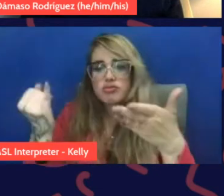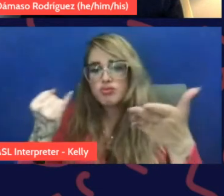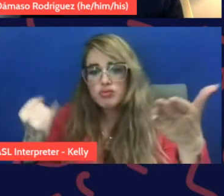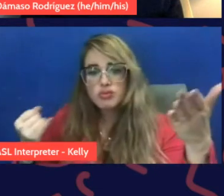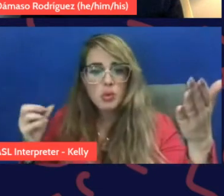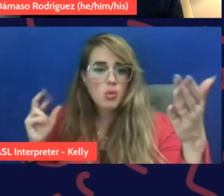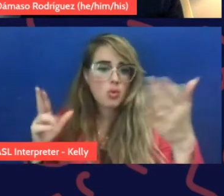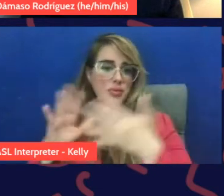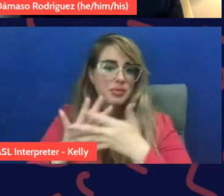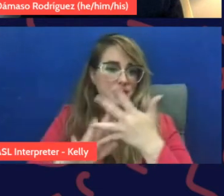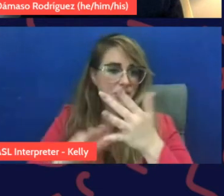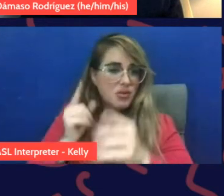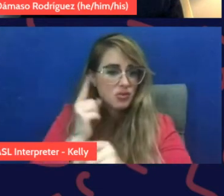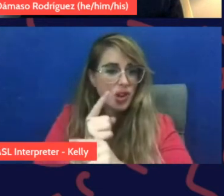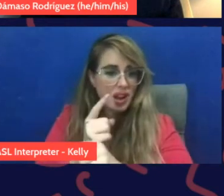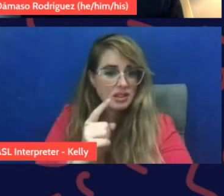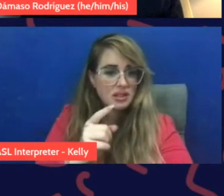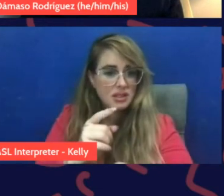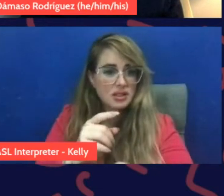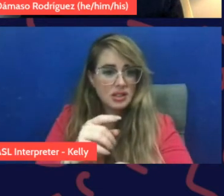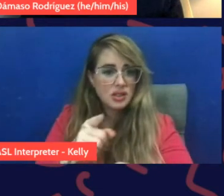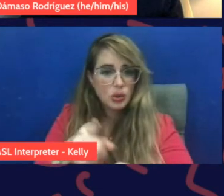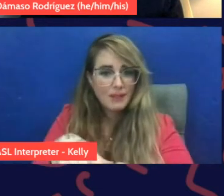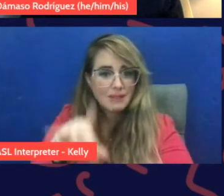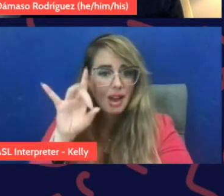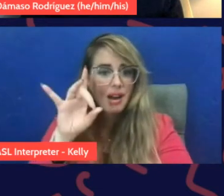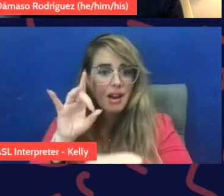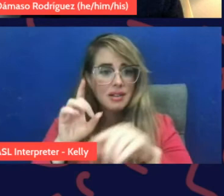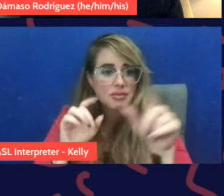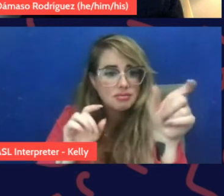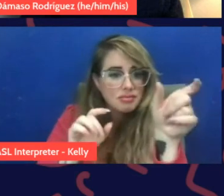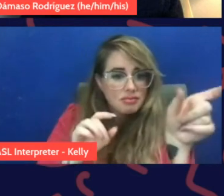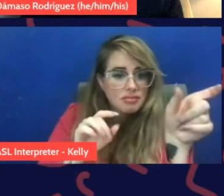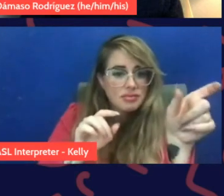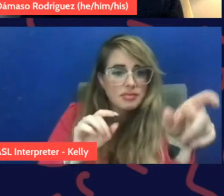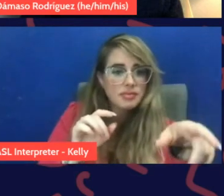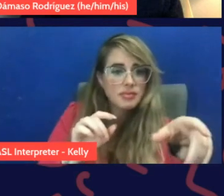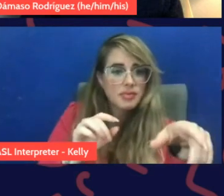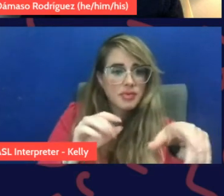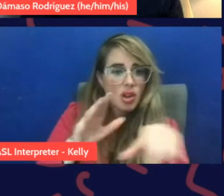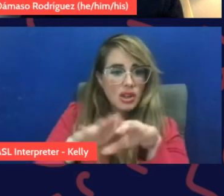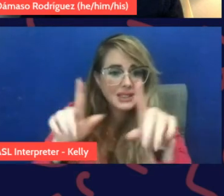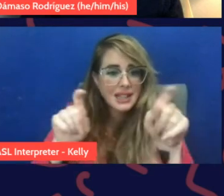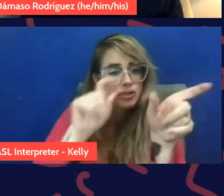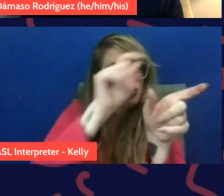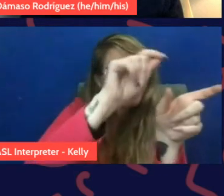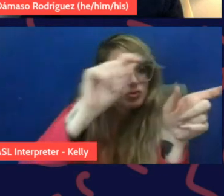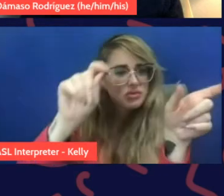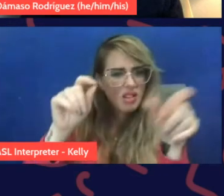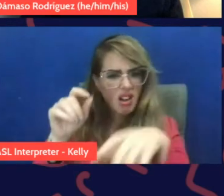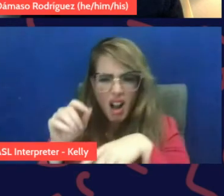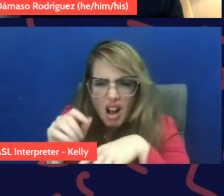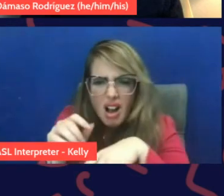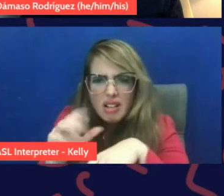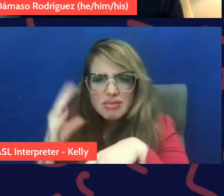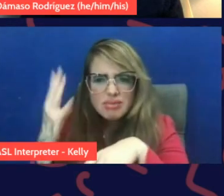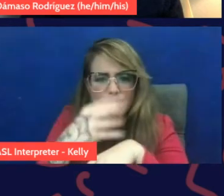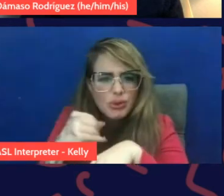like the marginalia that you find on like papers and tests that sometimes you're like, this is stunning, like this is really beautiful like